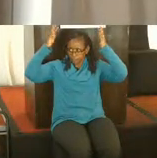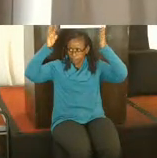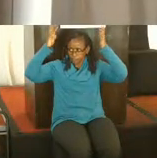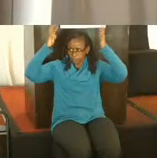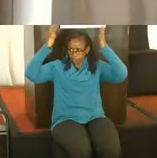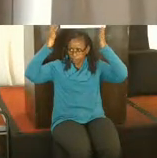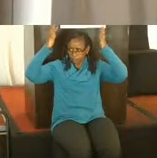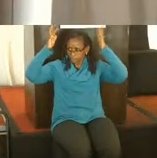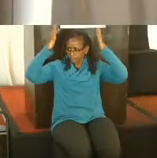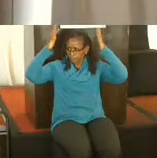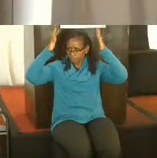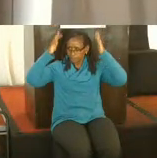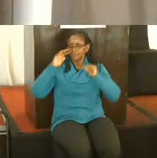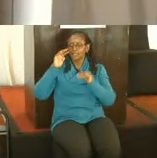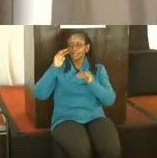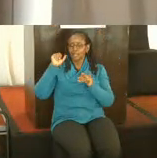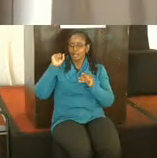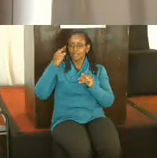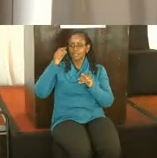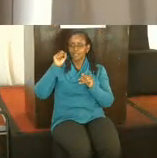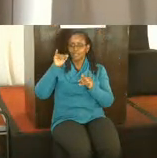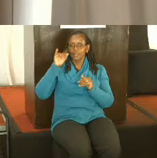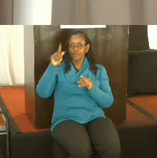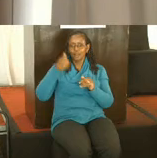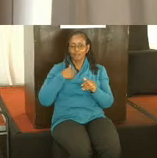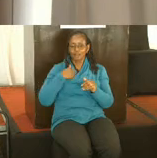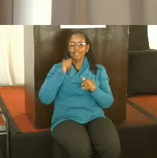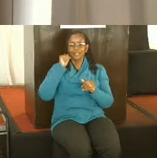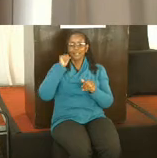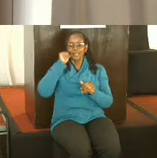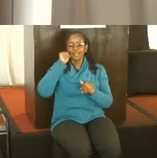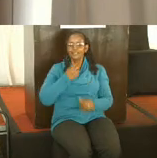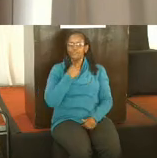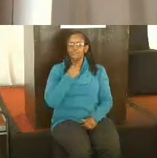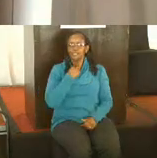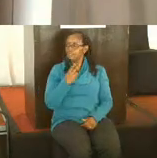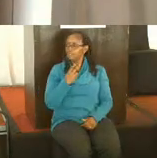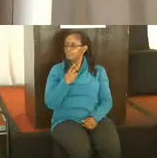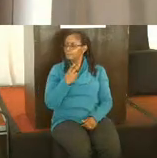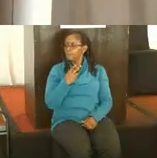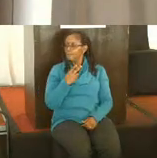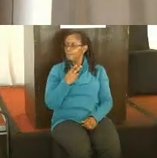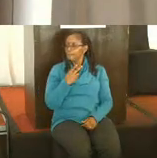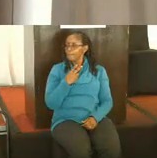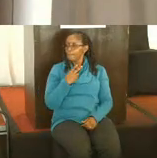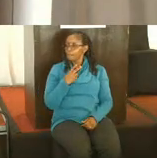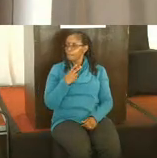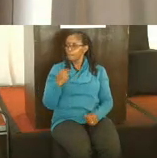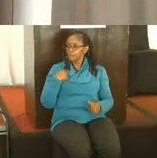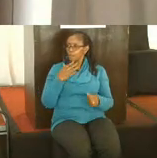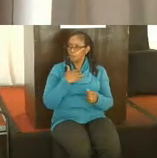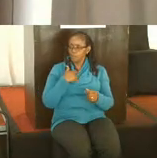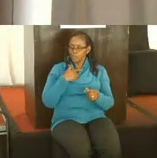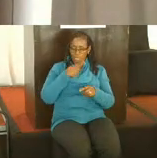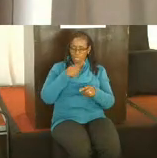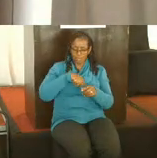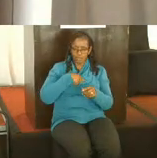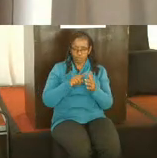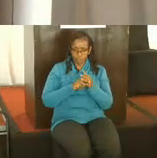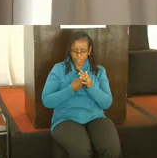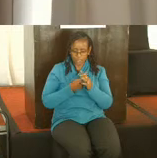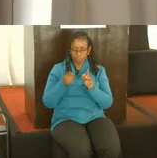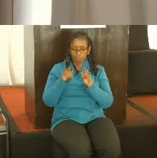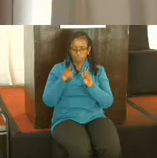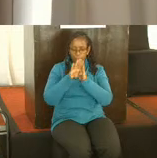Ashley you have a lovely voice okay thank you so um I would like us to move into the